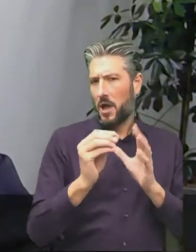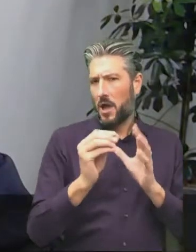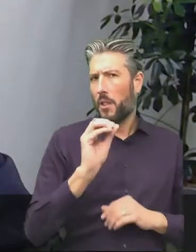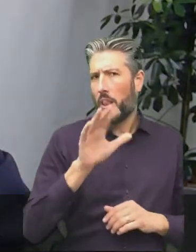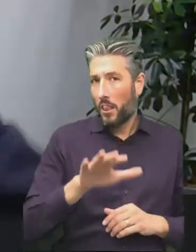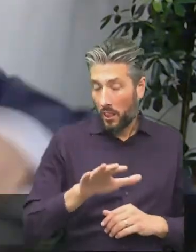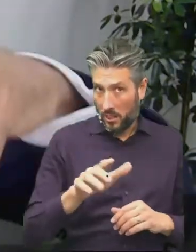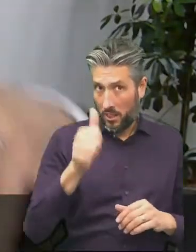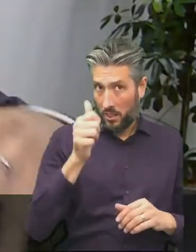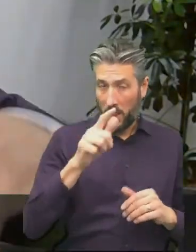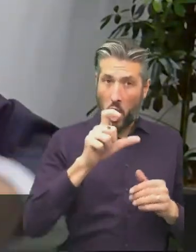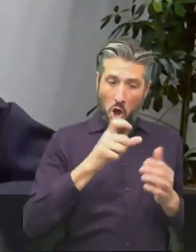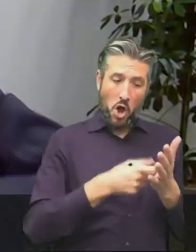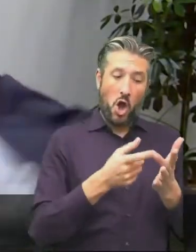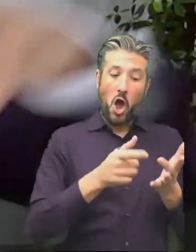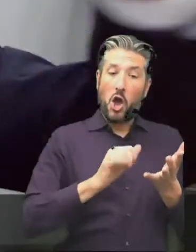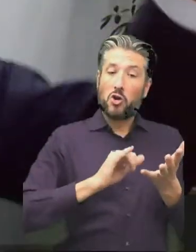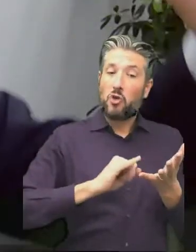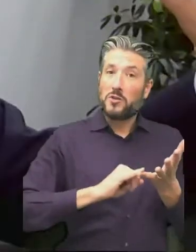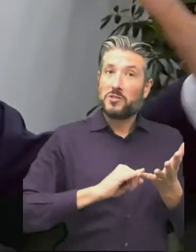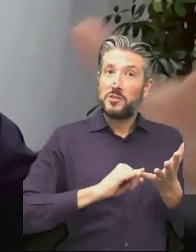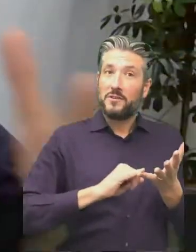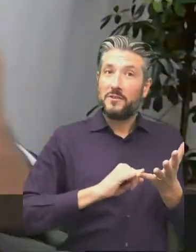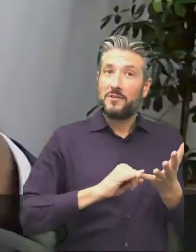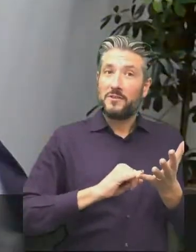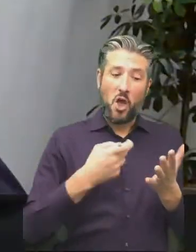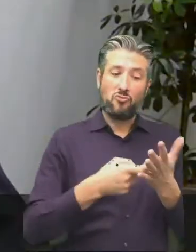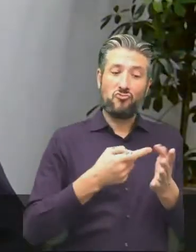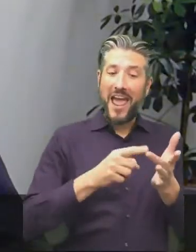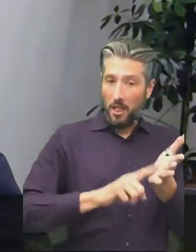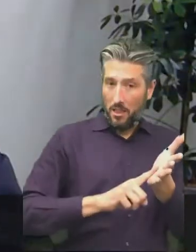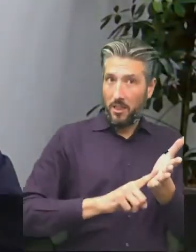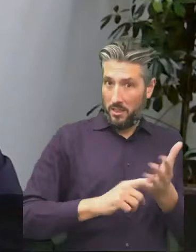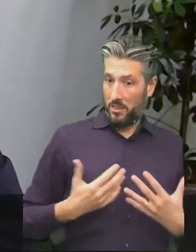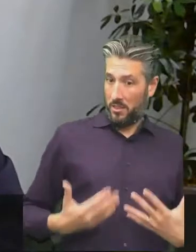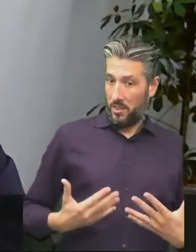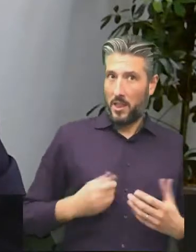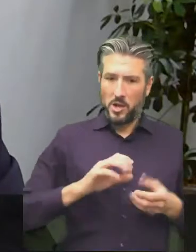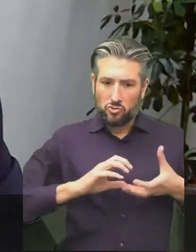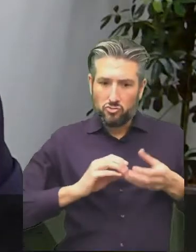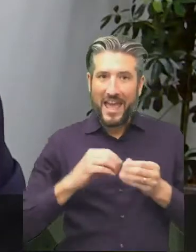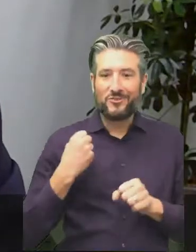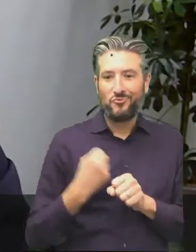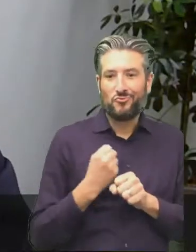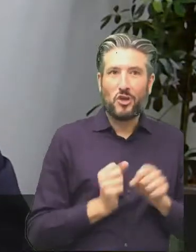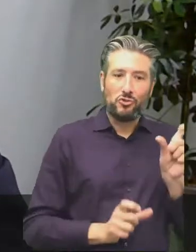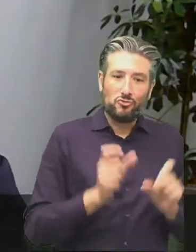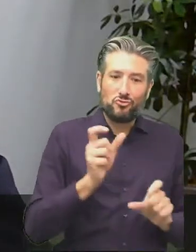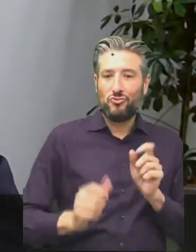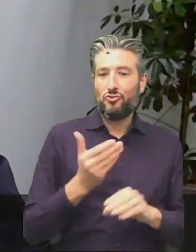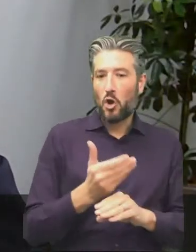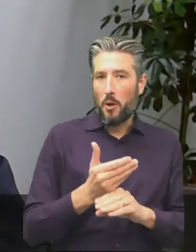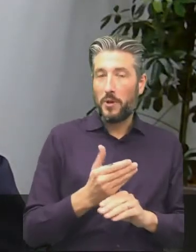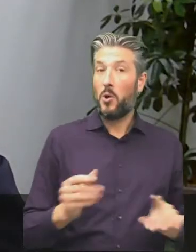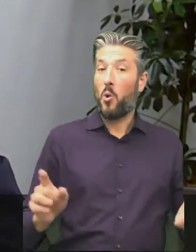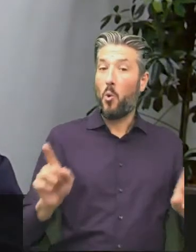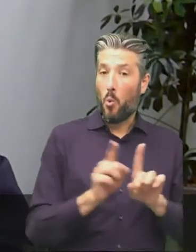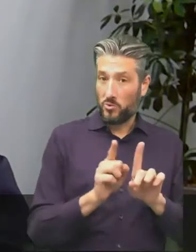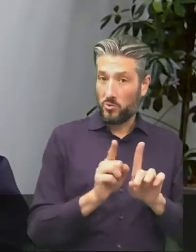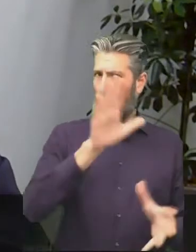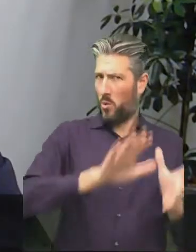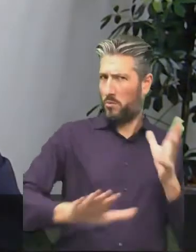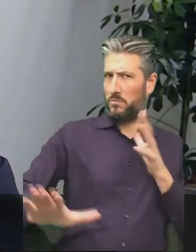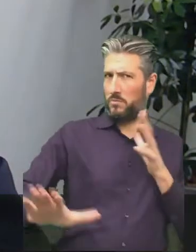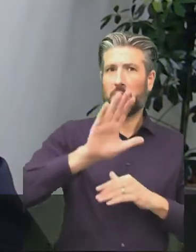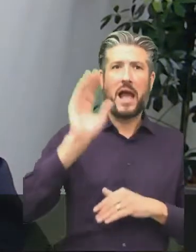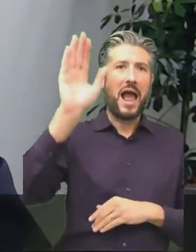is creating jobs in London, but across the country. But the trains that are being built for the Piccadilly line are being built in the